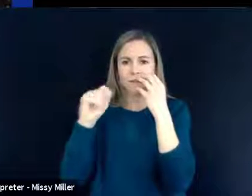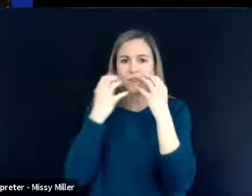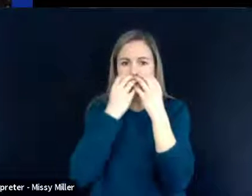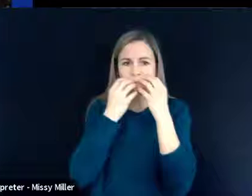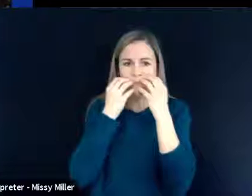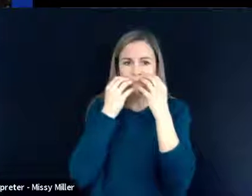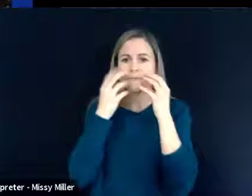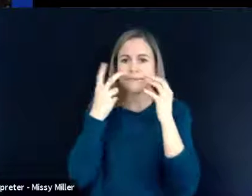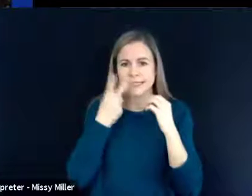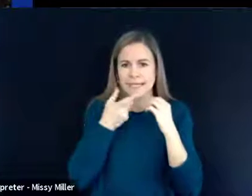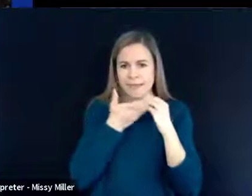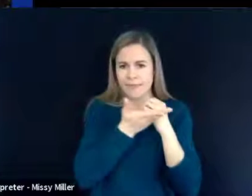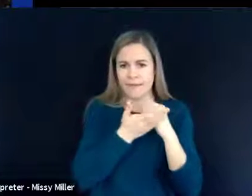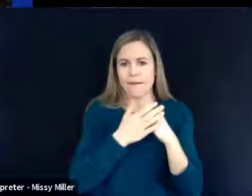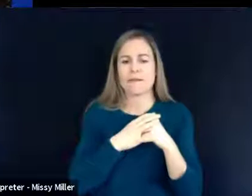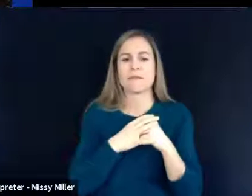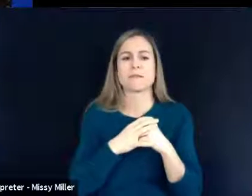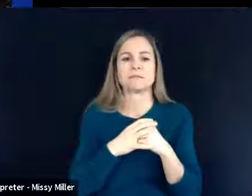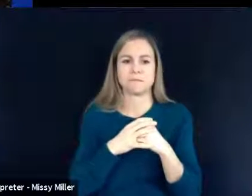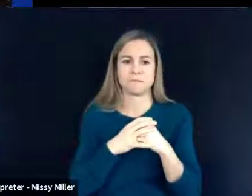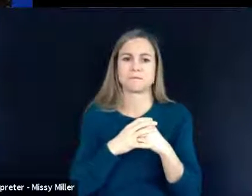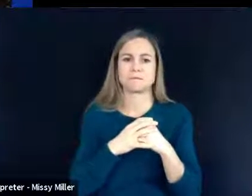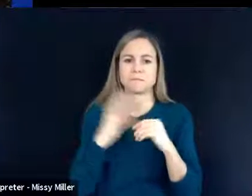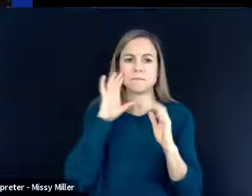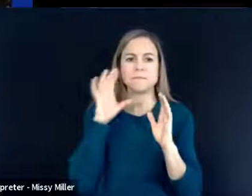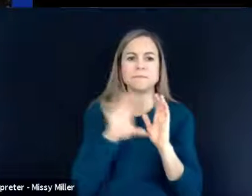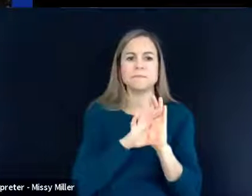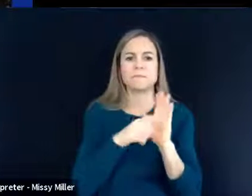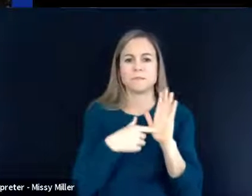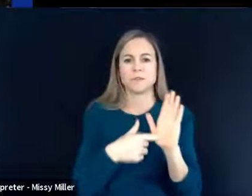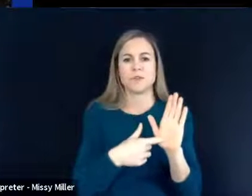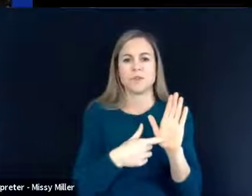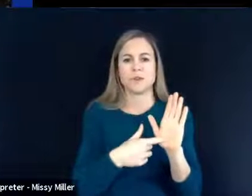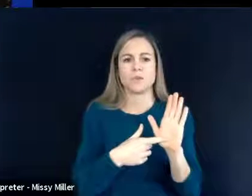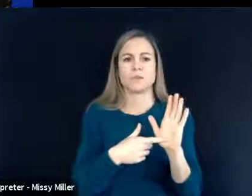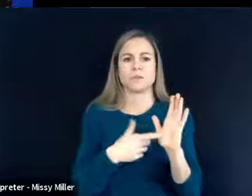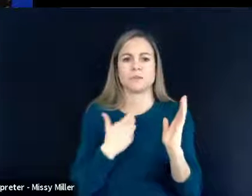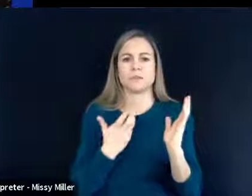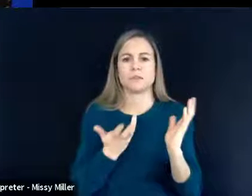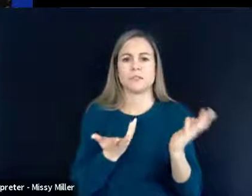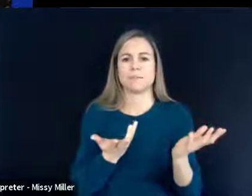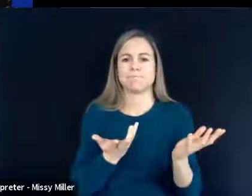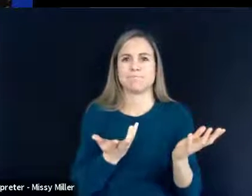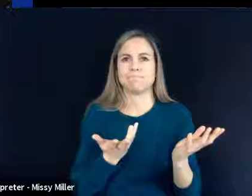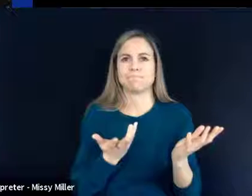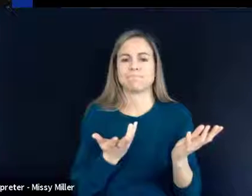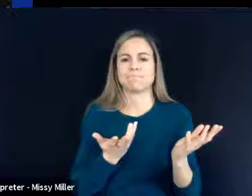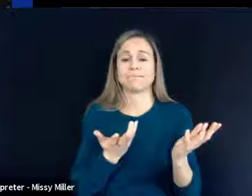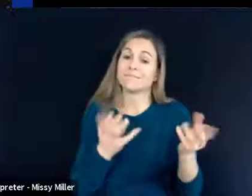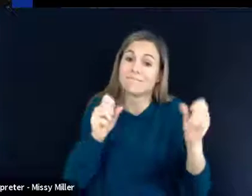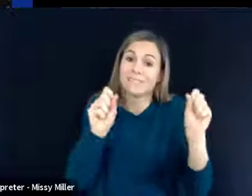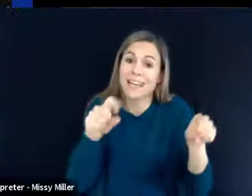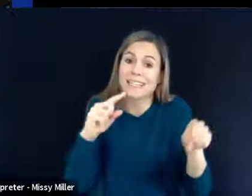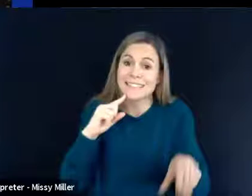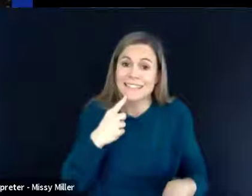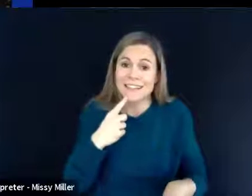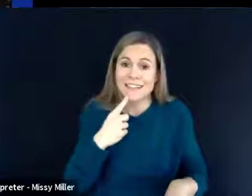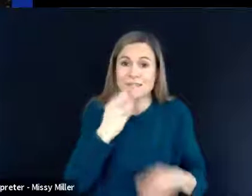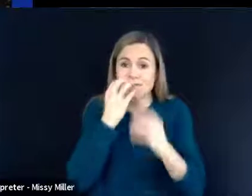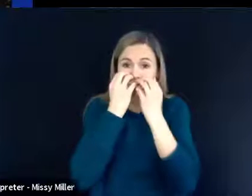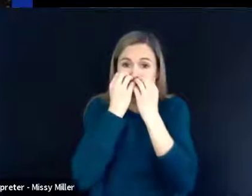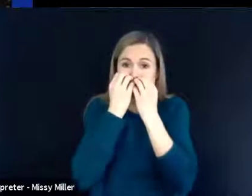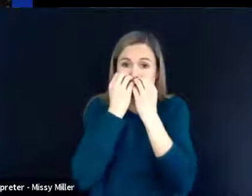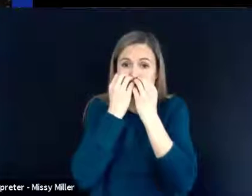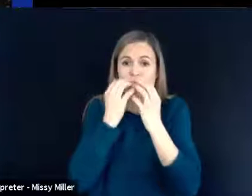This is a picture that illustrates, I think, how serious the clefting might